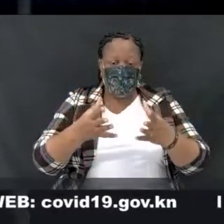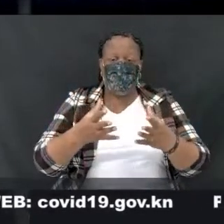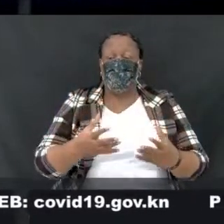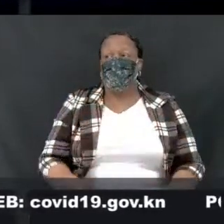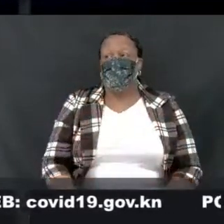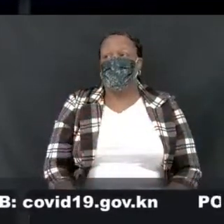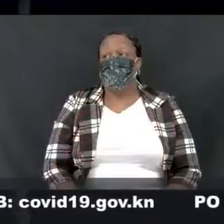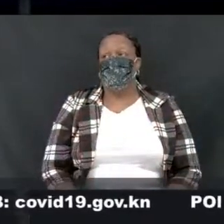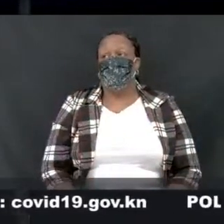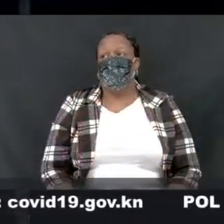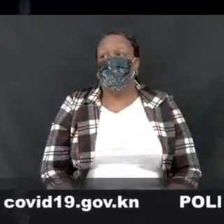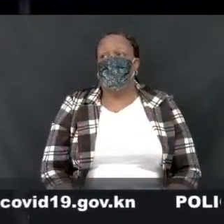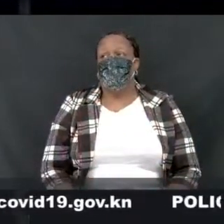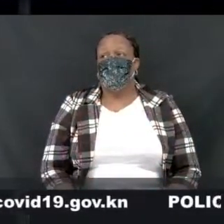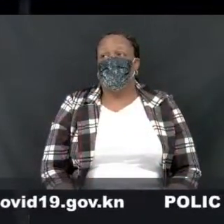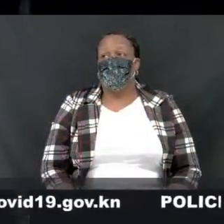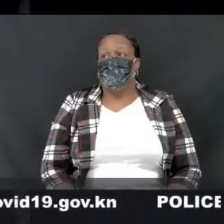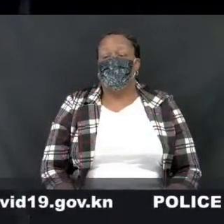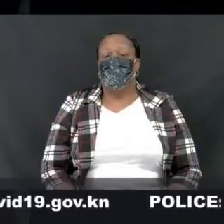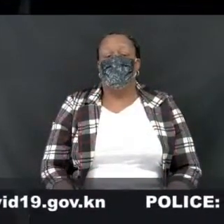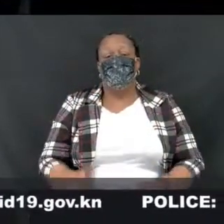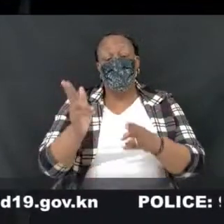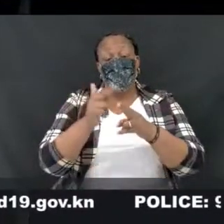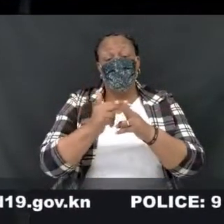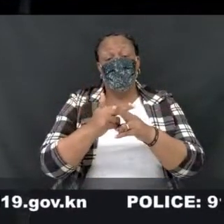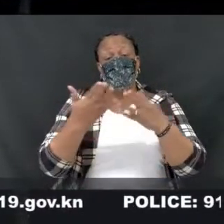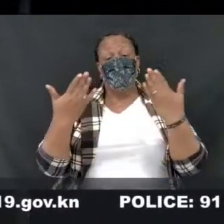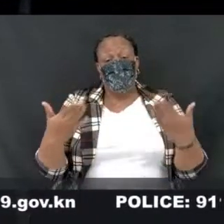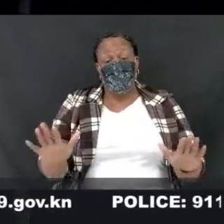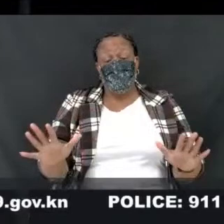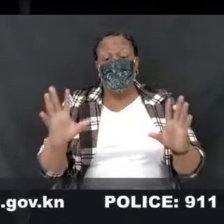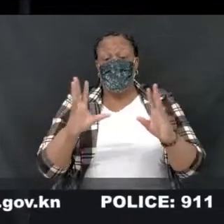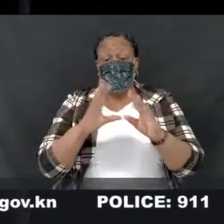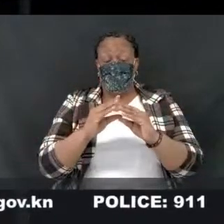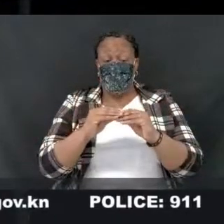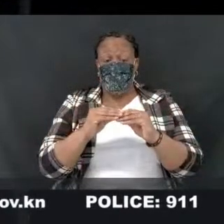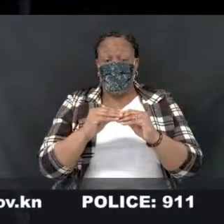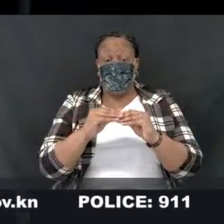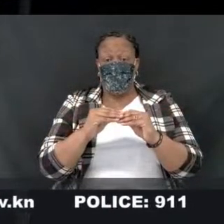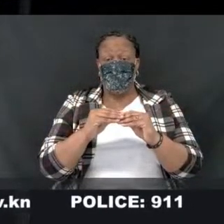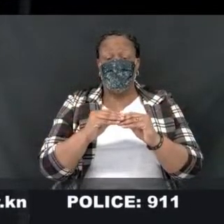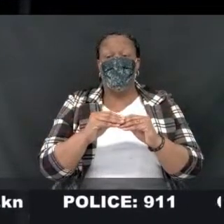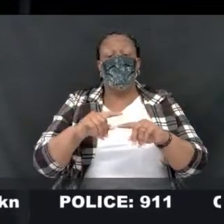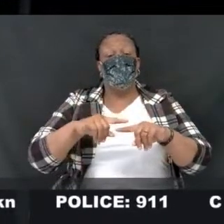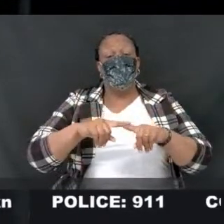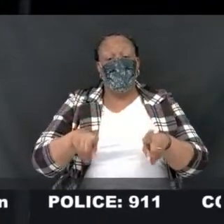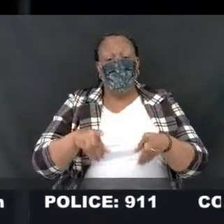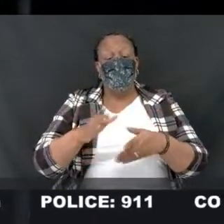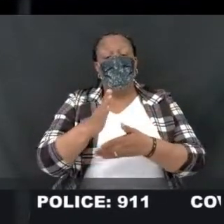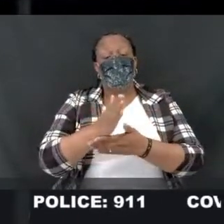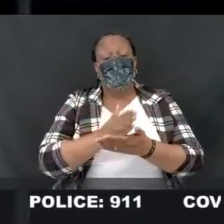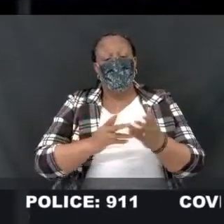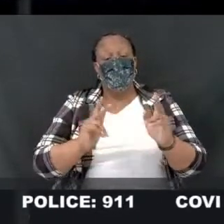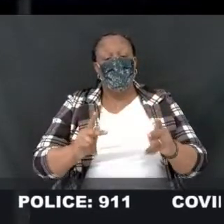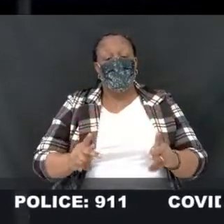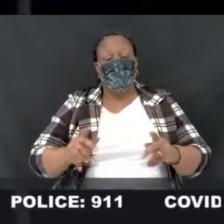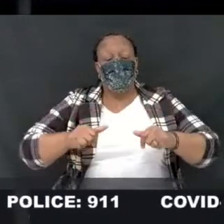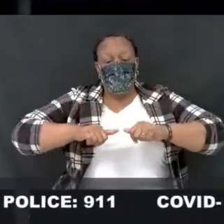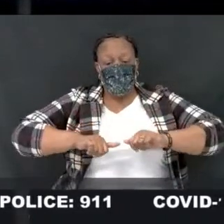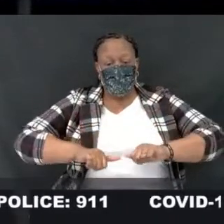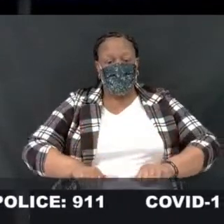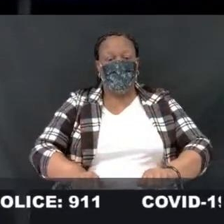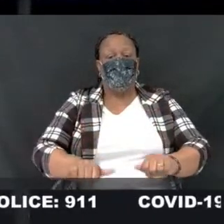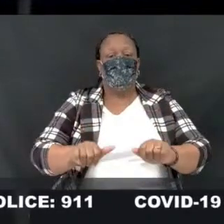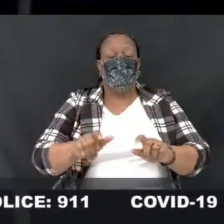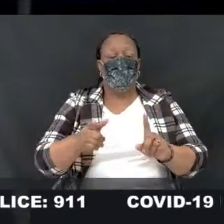will soon be ending these regular briefings, but the circulation of misinformation by some will continue. I urge